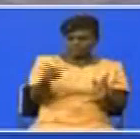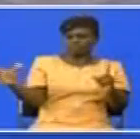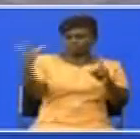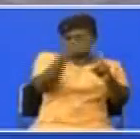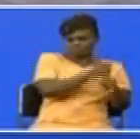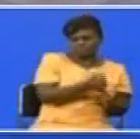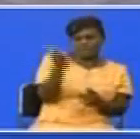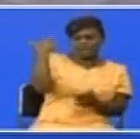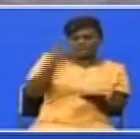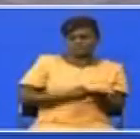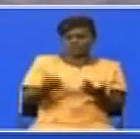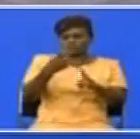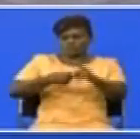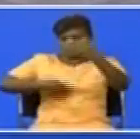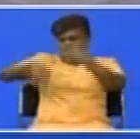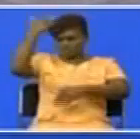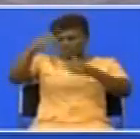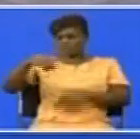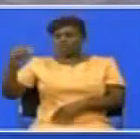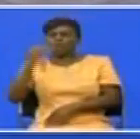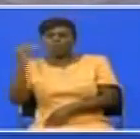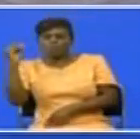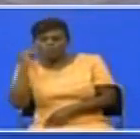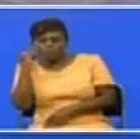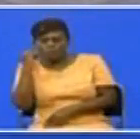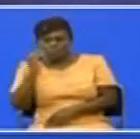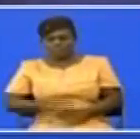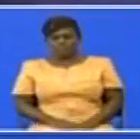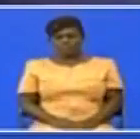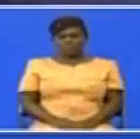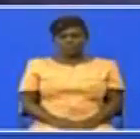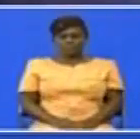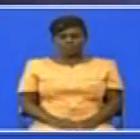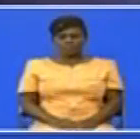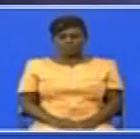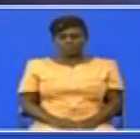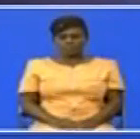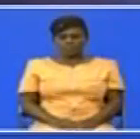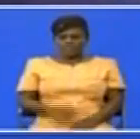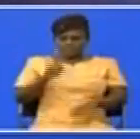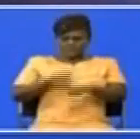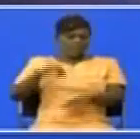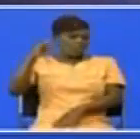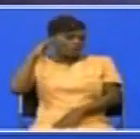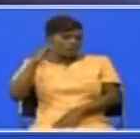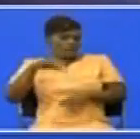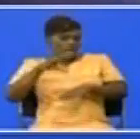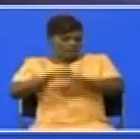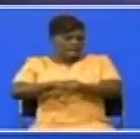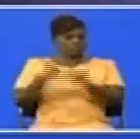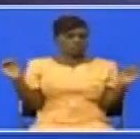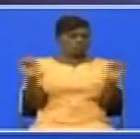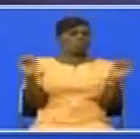nyara Ijumaa wiki jana akitoka chuoni kuelekea nyumbani katika mtaa wa Milimani. The line called but no one